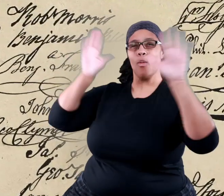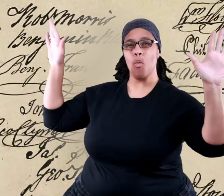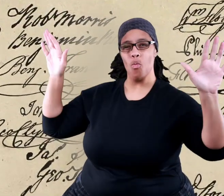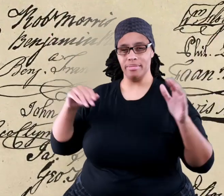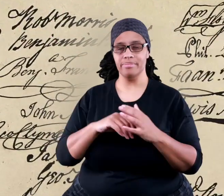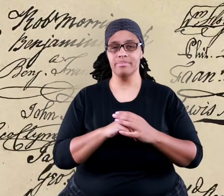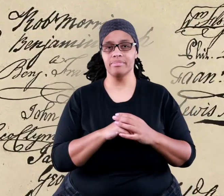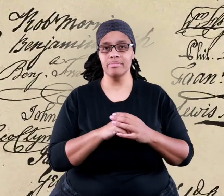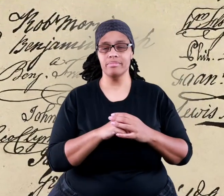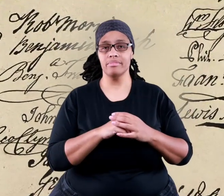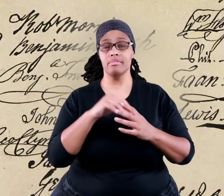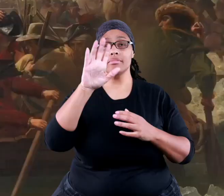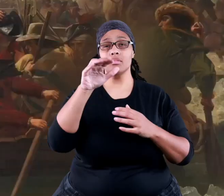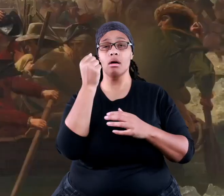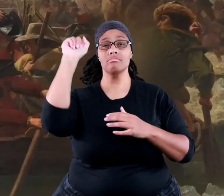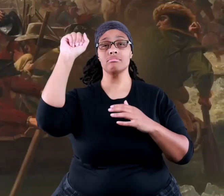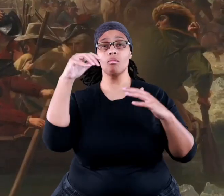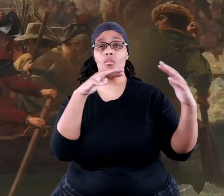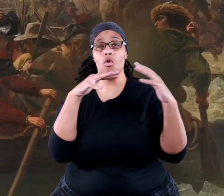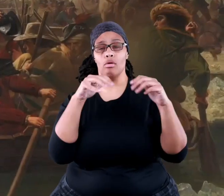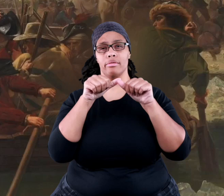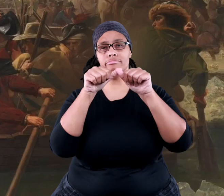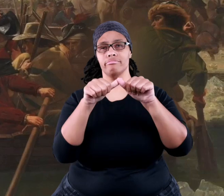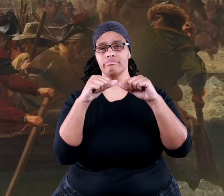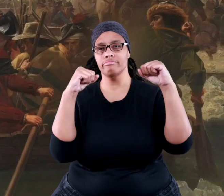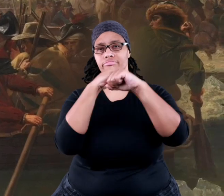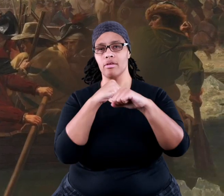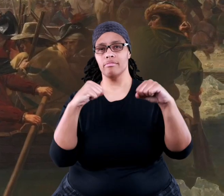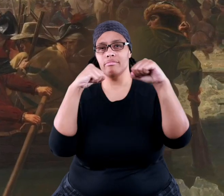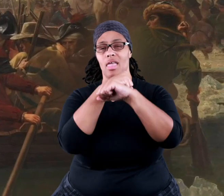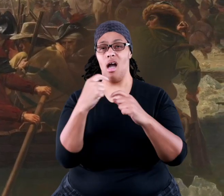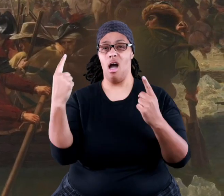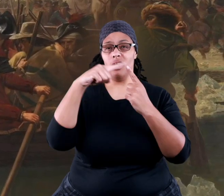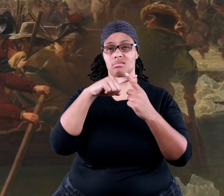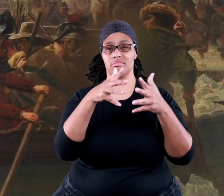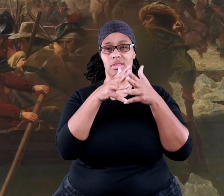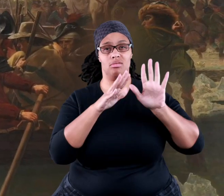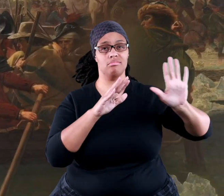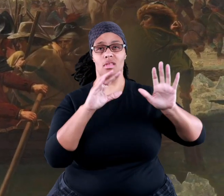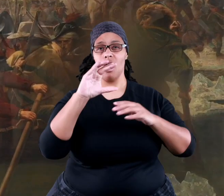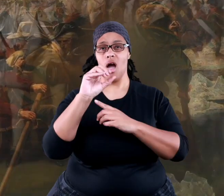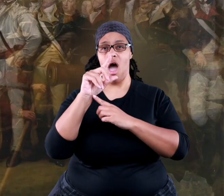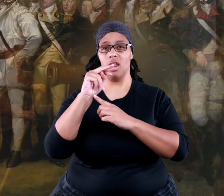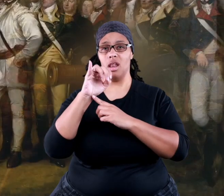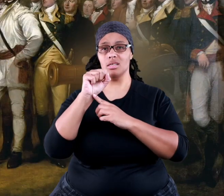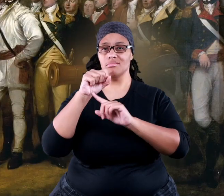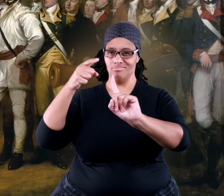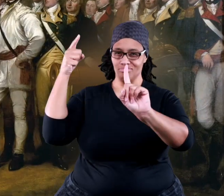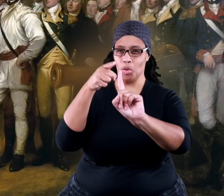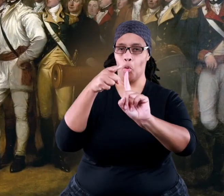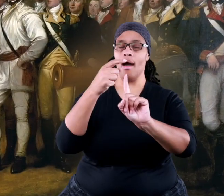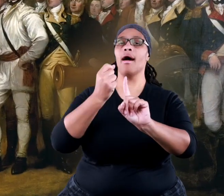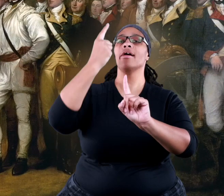no longer over us." The Revolutionary War would continue to be fought until the American colonists got their